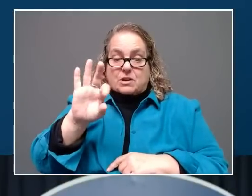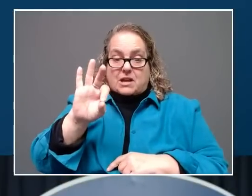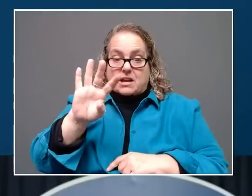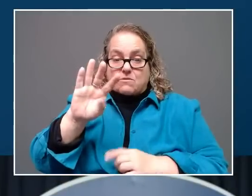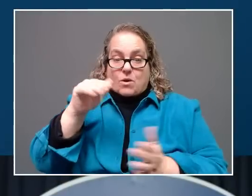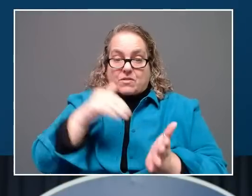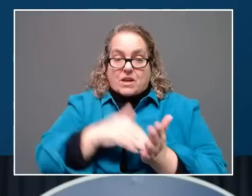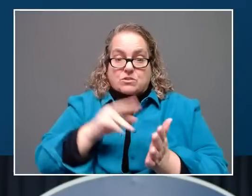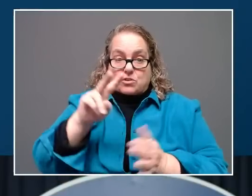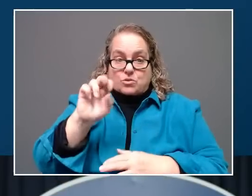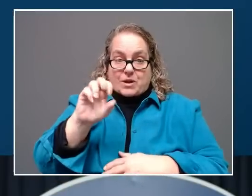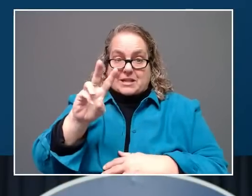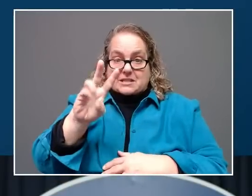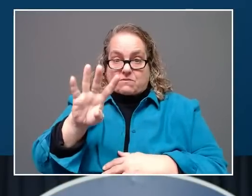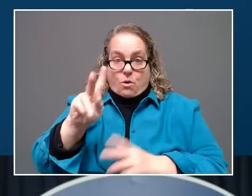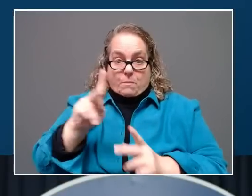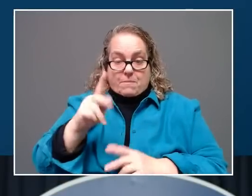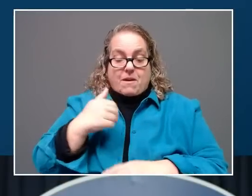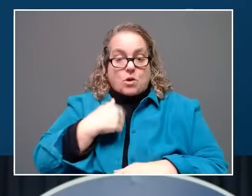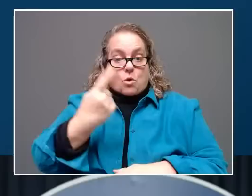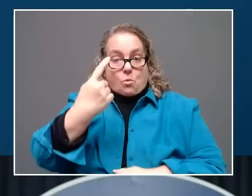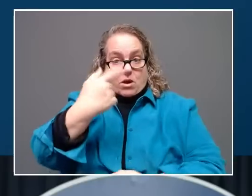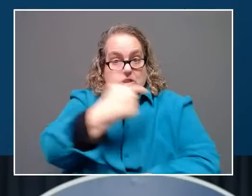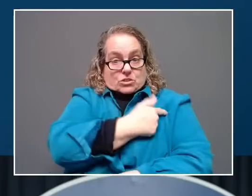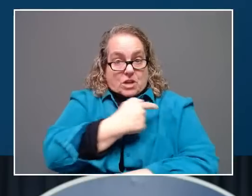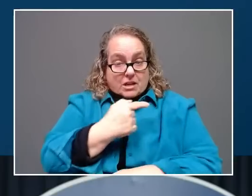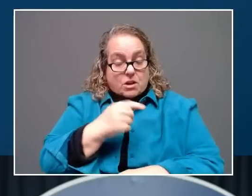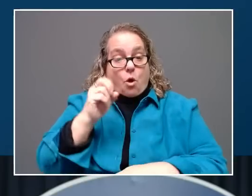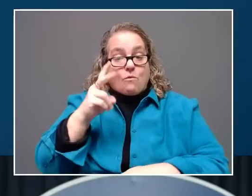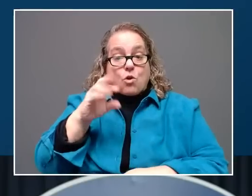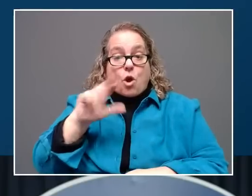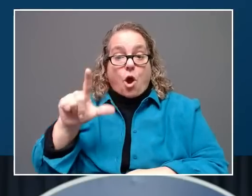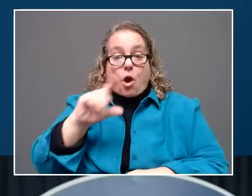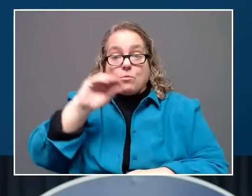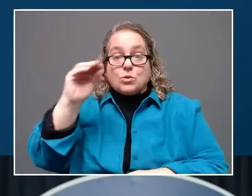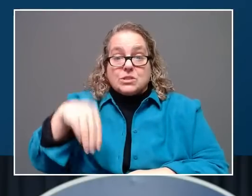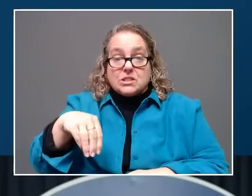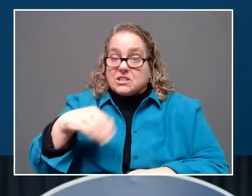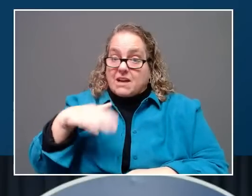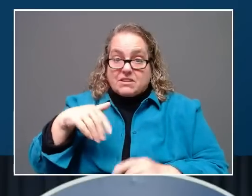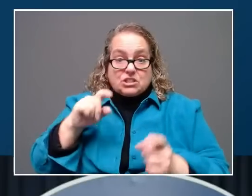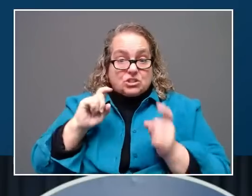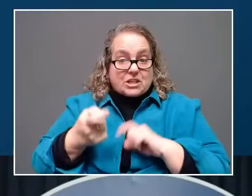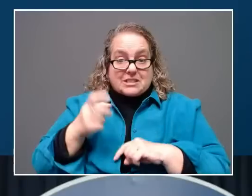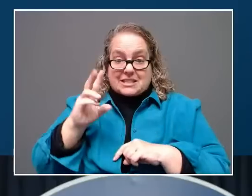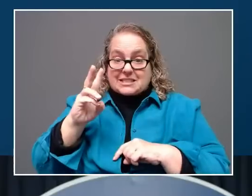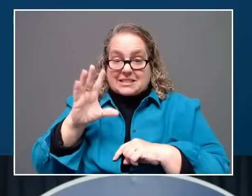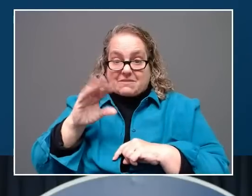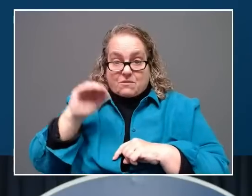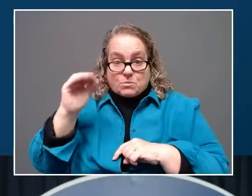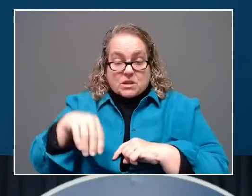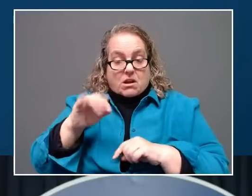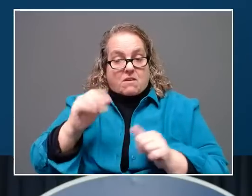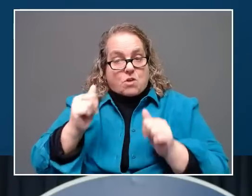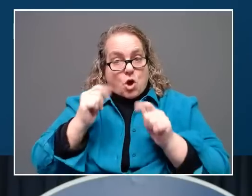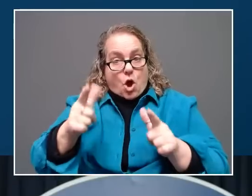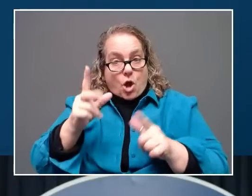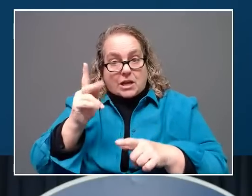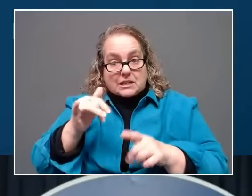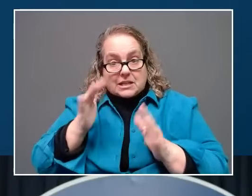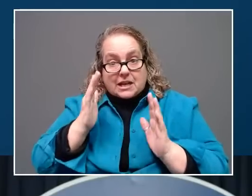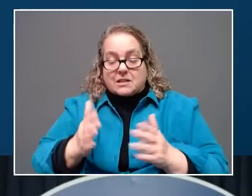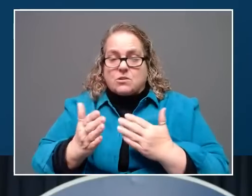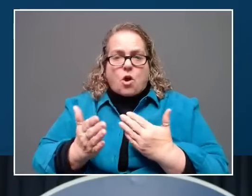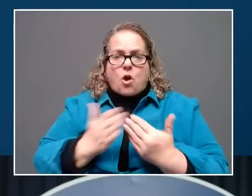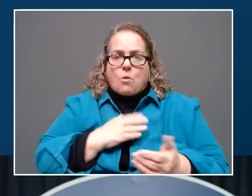2,894,264 people have had at least one shot. The overall percentages haven't changed. That's 65% of all Kentuckians. It's almost 2/3